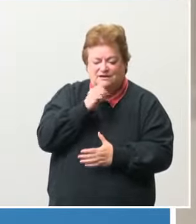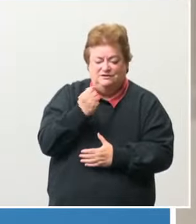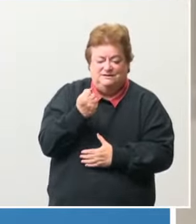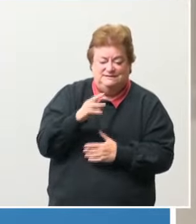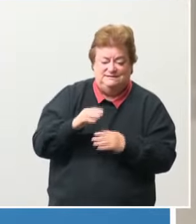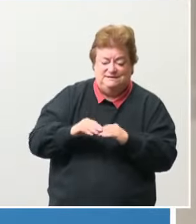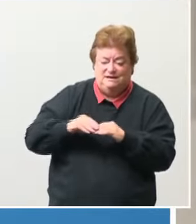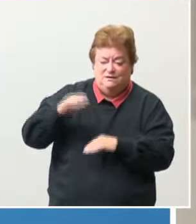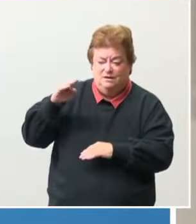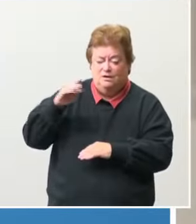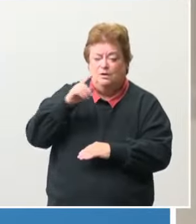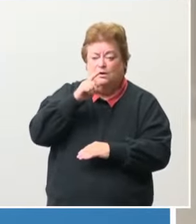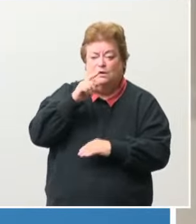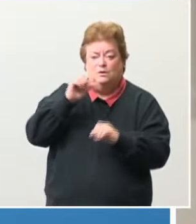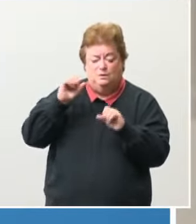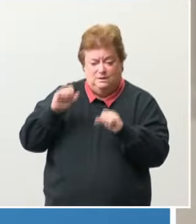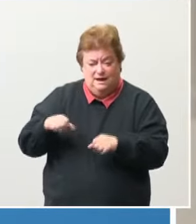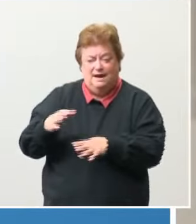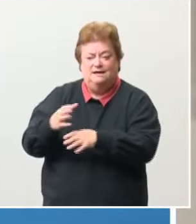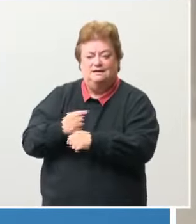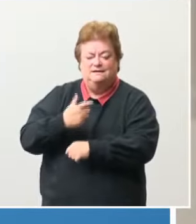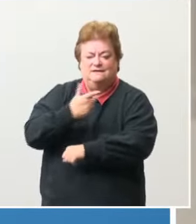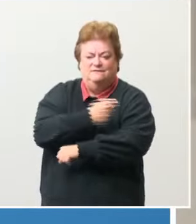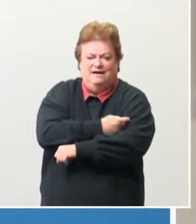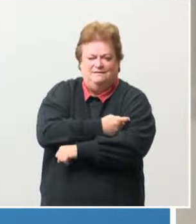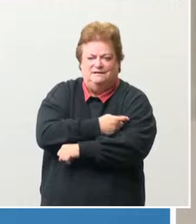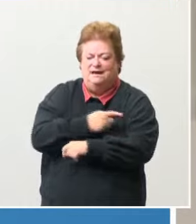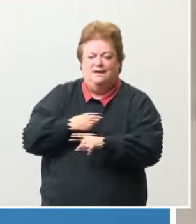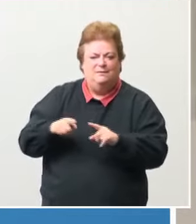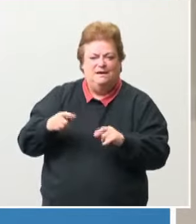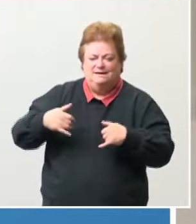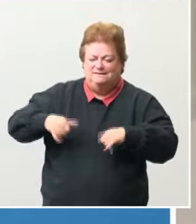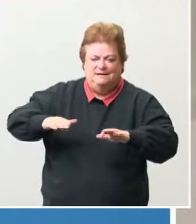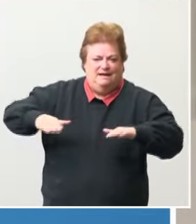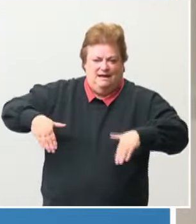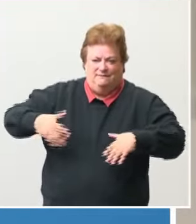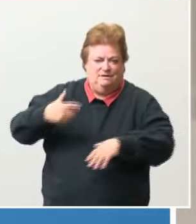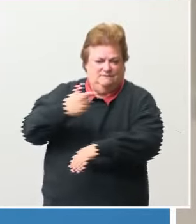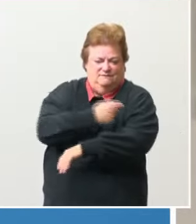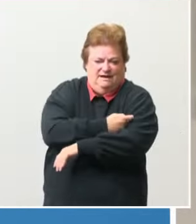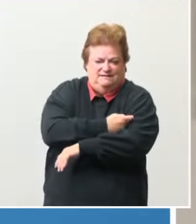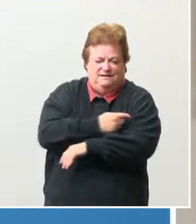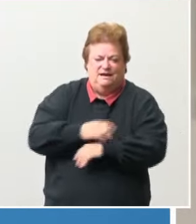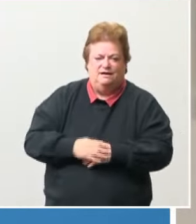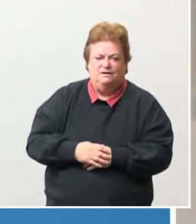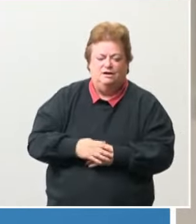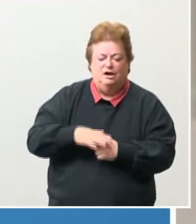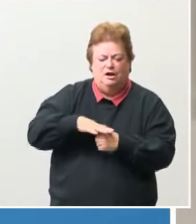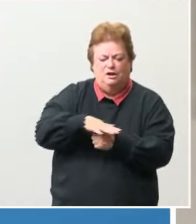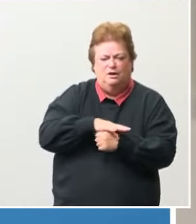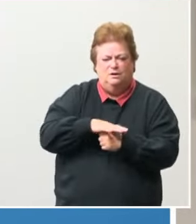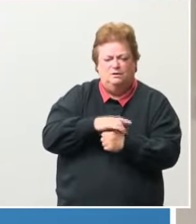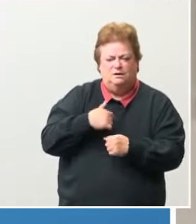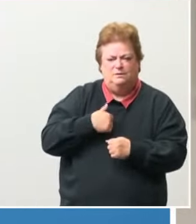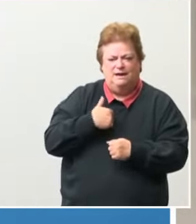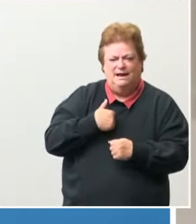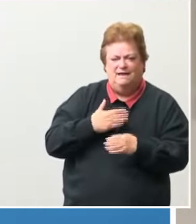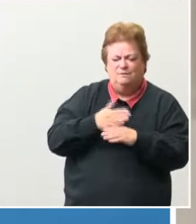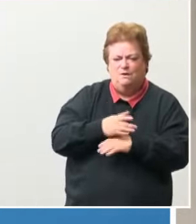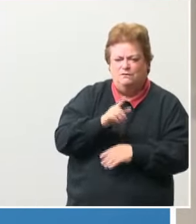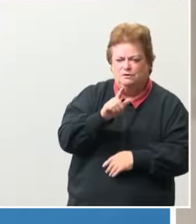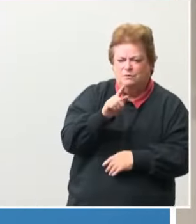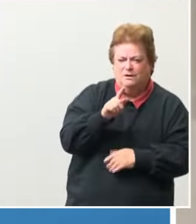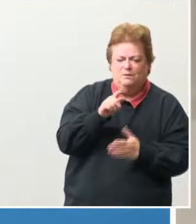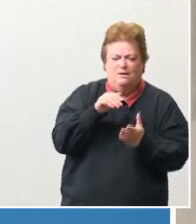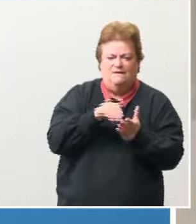and older who are eligible for vaccine, but haven't yet received it. Locally, we have over just